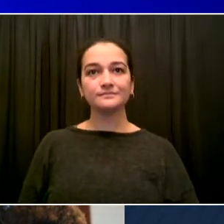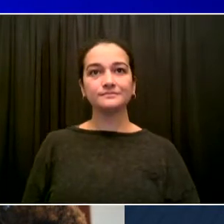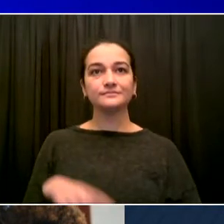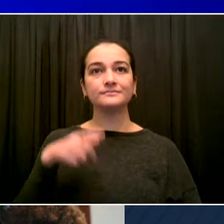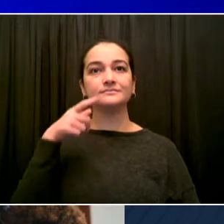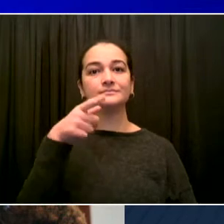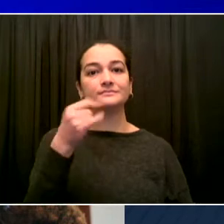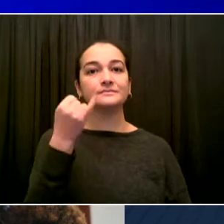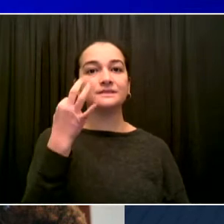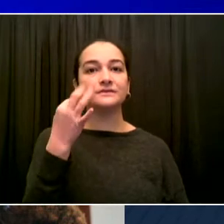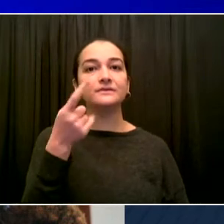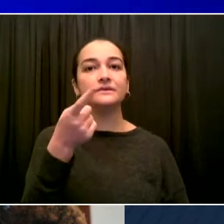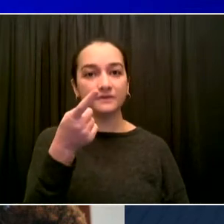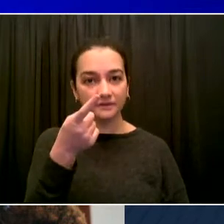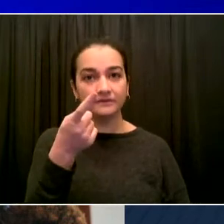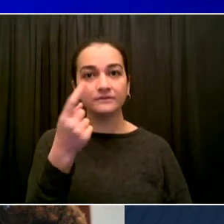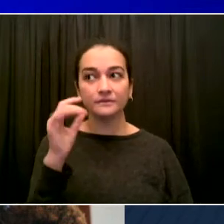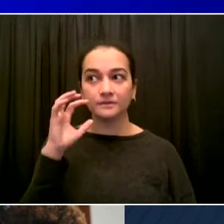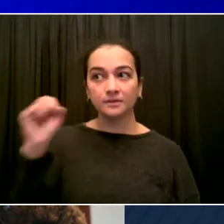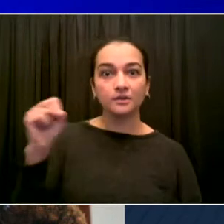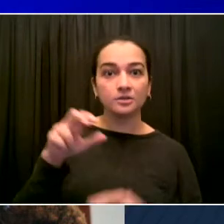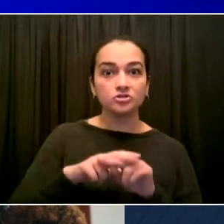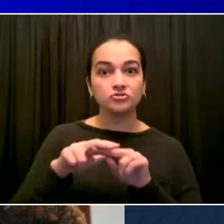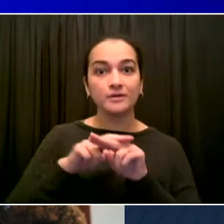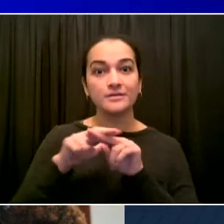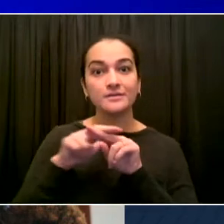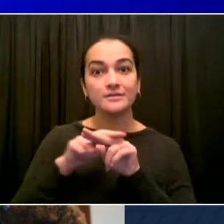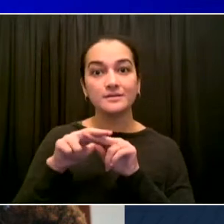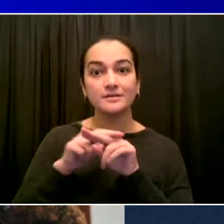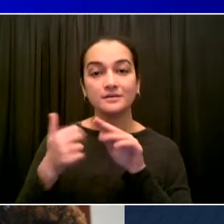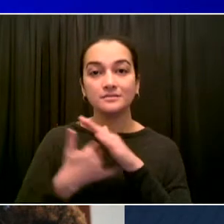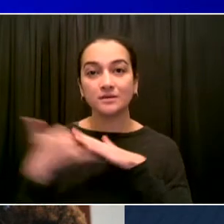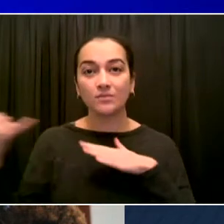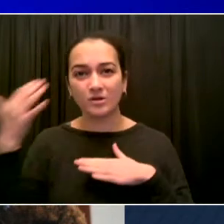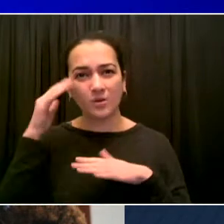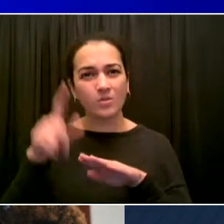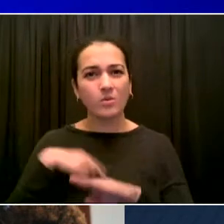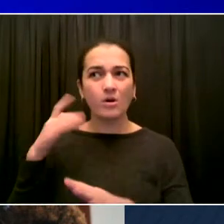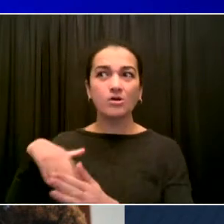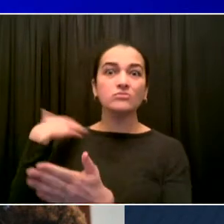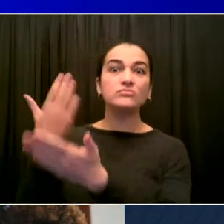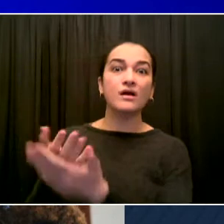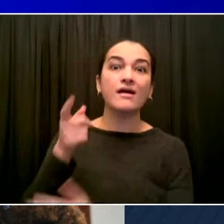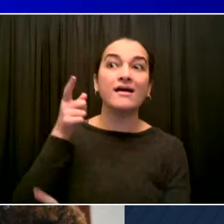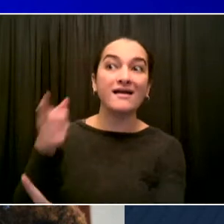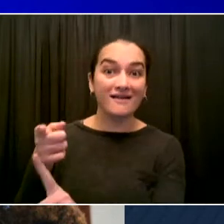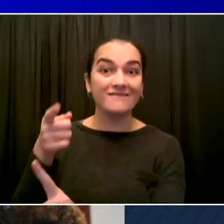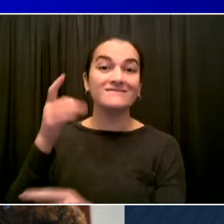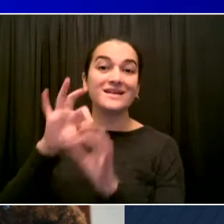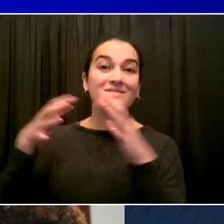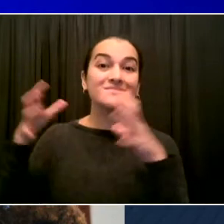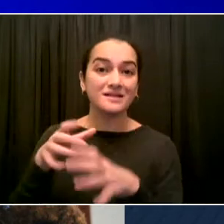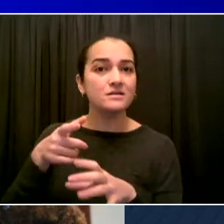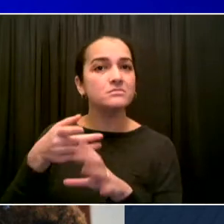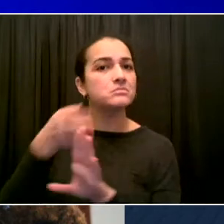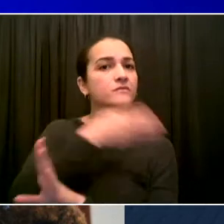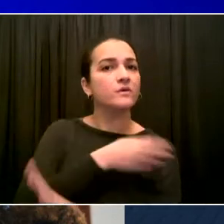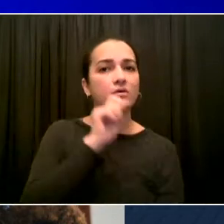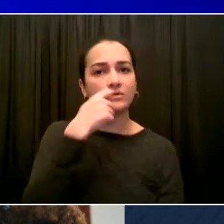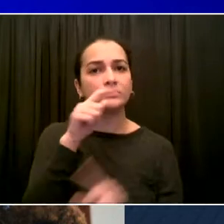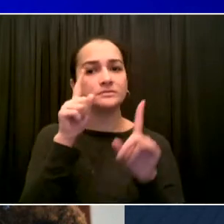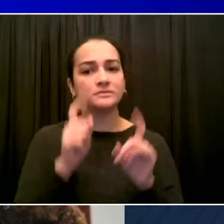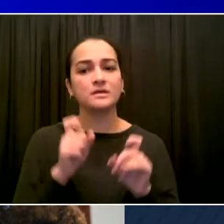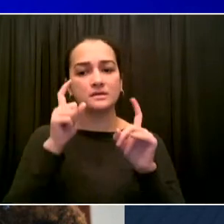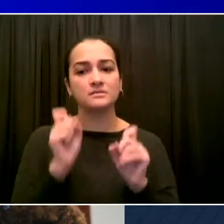you. It's smart for the people you're going to visit. Consider it one of the basics when you travel. Keep everyone safe. Everyone wins in that